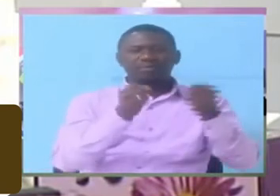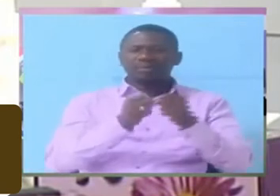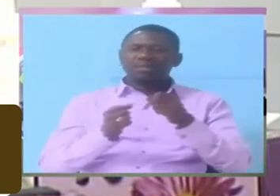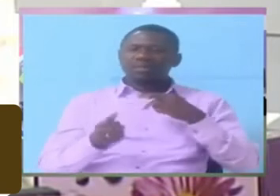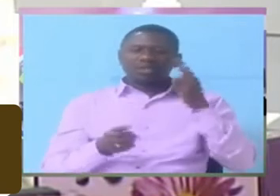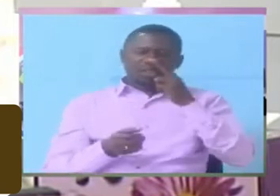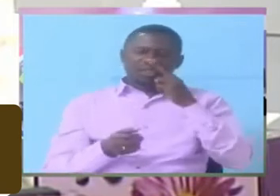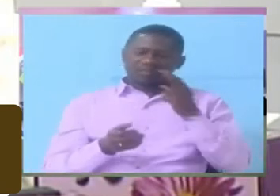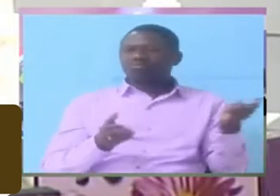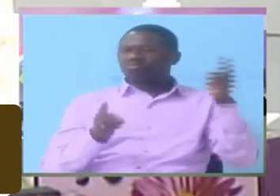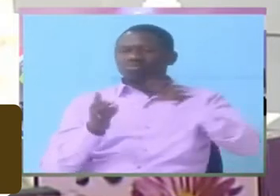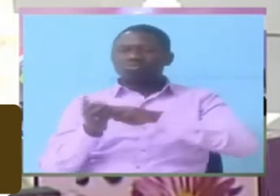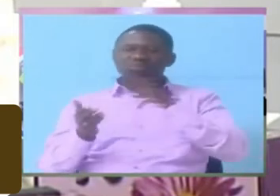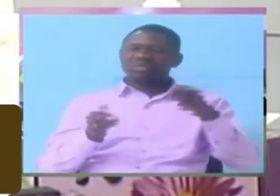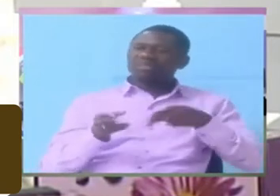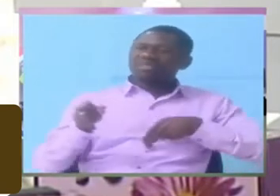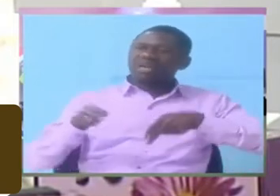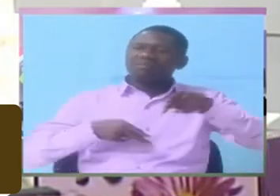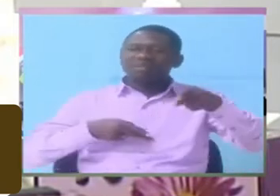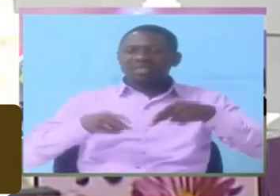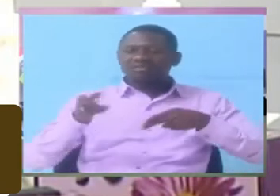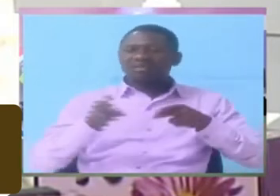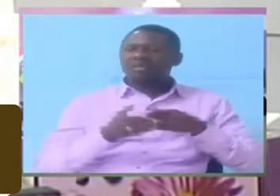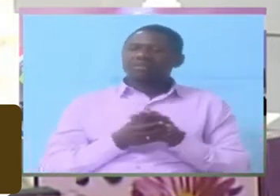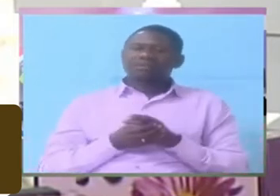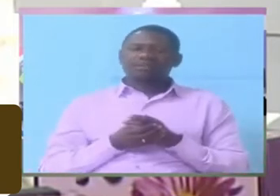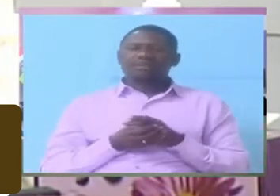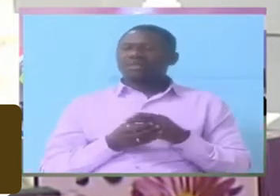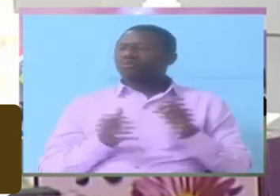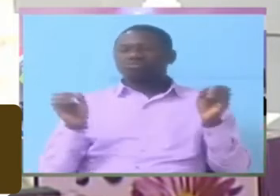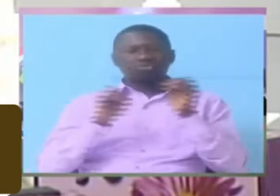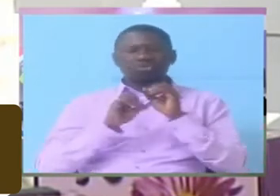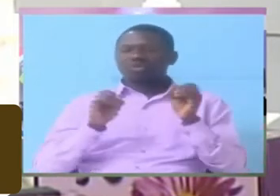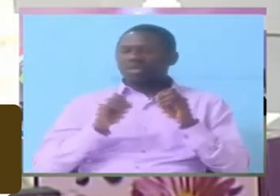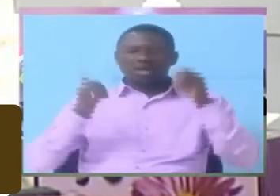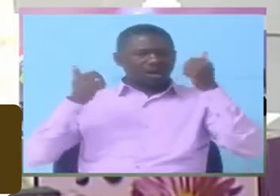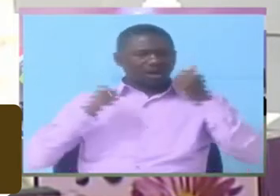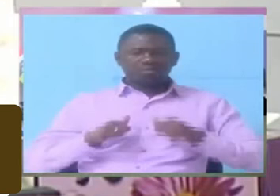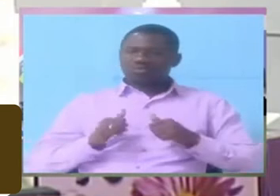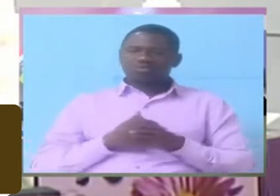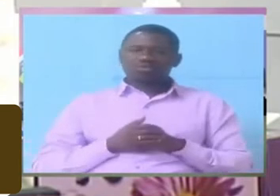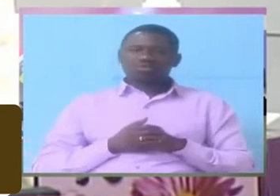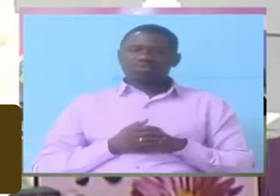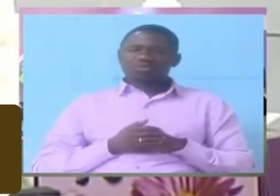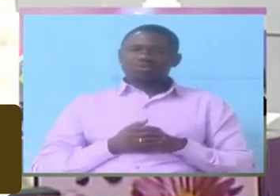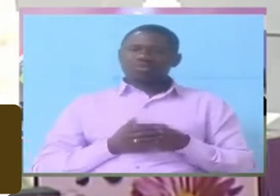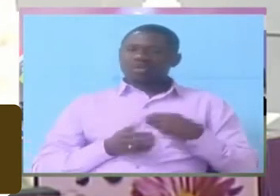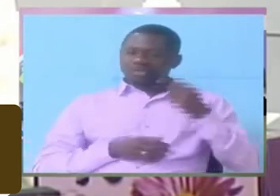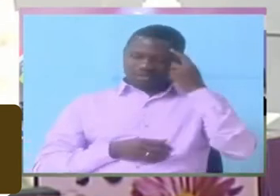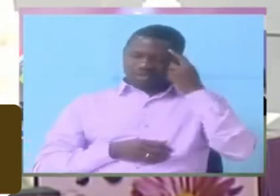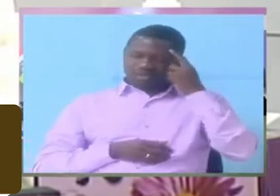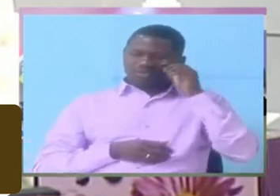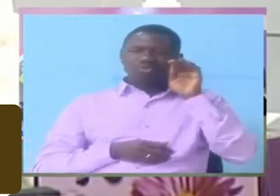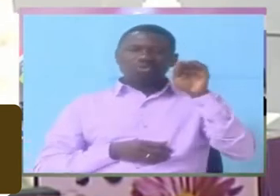to traffic. Ndu ameta tani na lakata traffic bundala. And nothing happens. Umambato. So I decided to call the